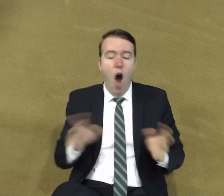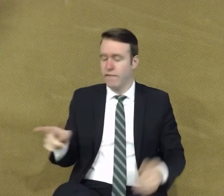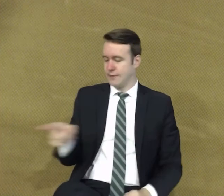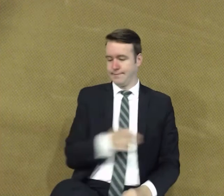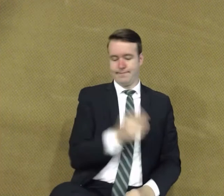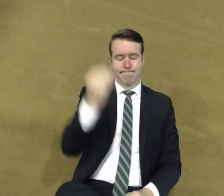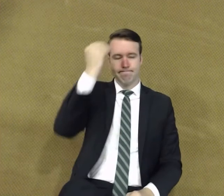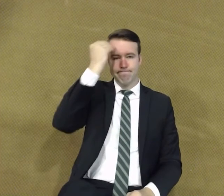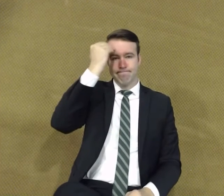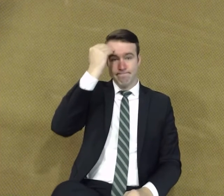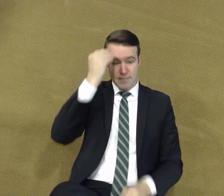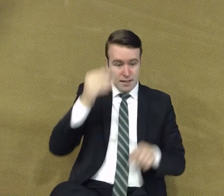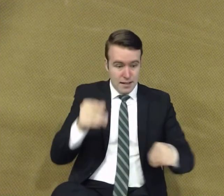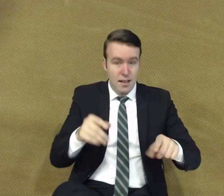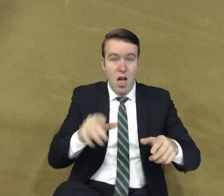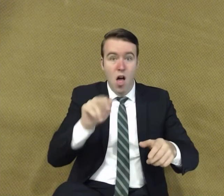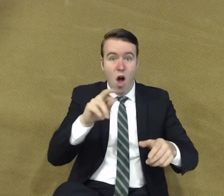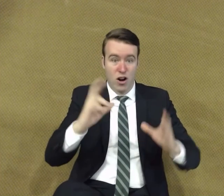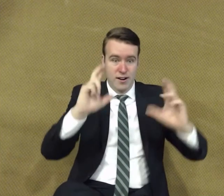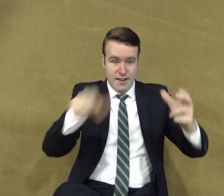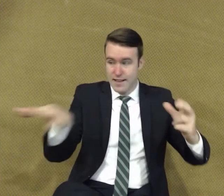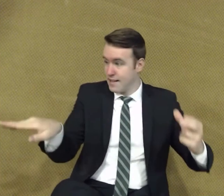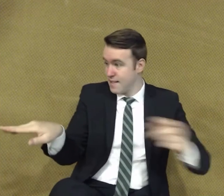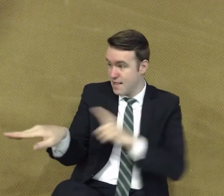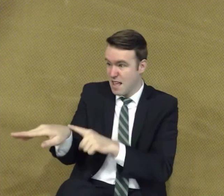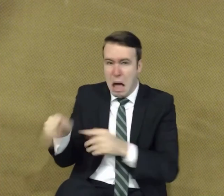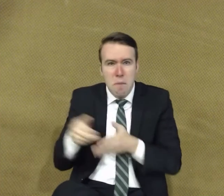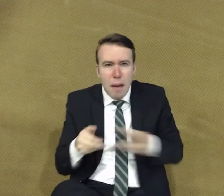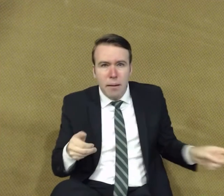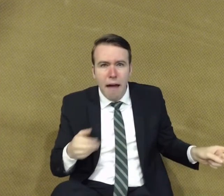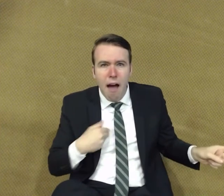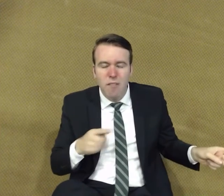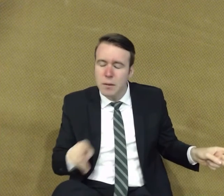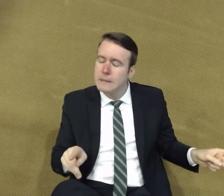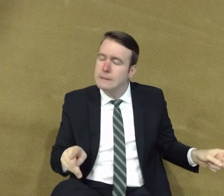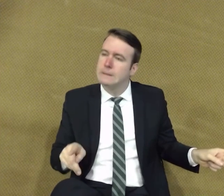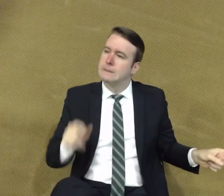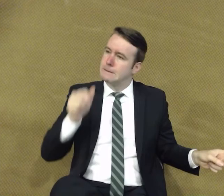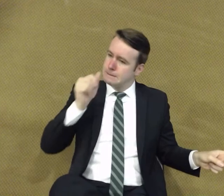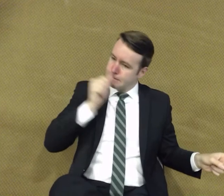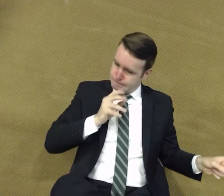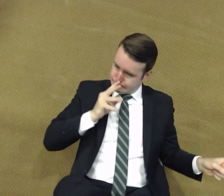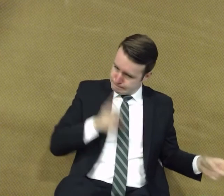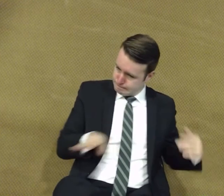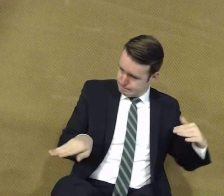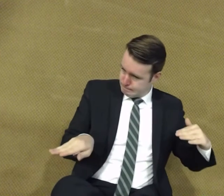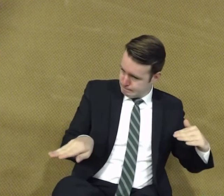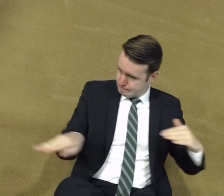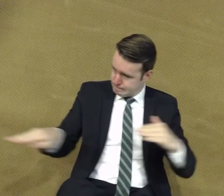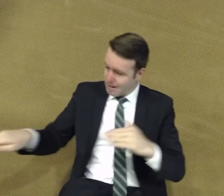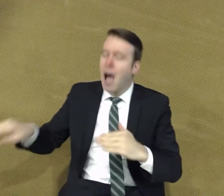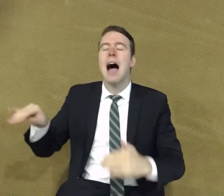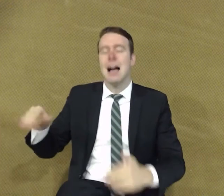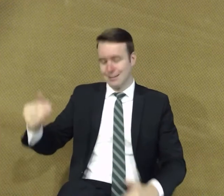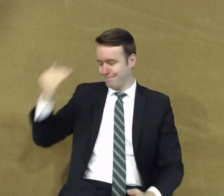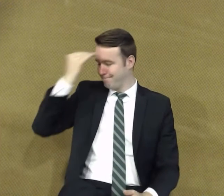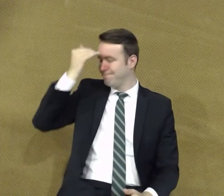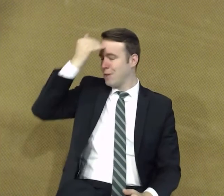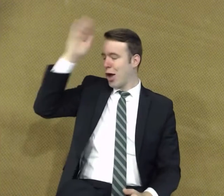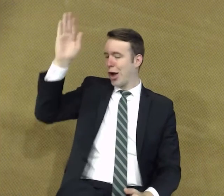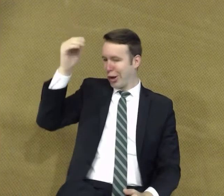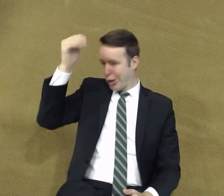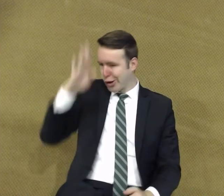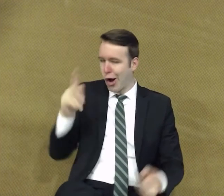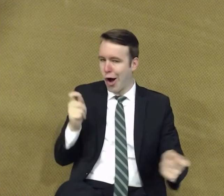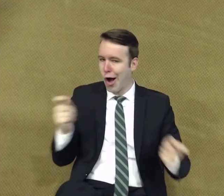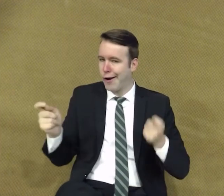and ark back to Israel, then we know that this is why we have a curse on us,